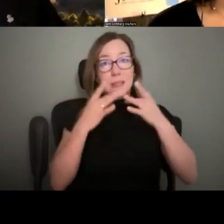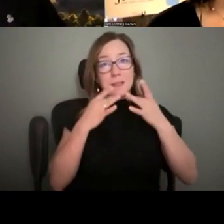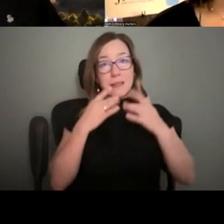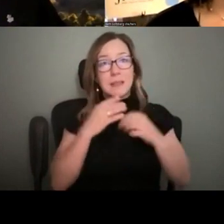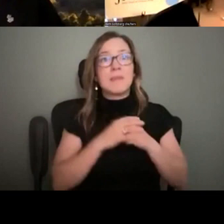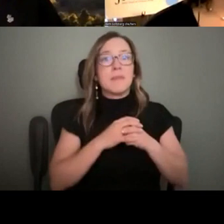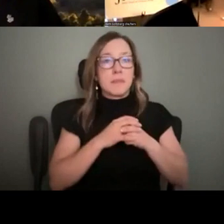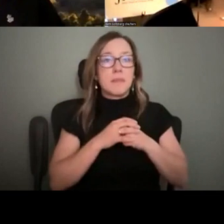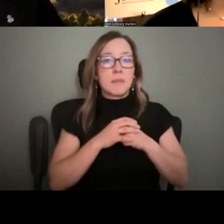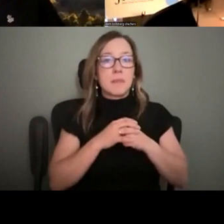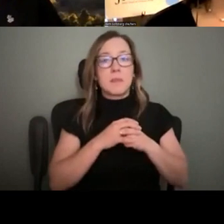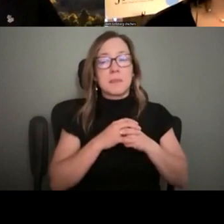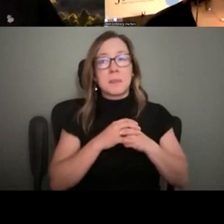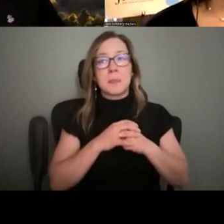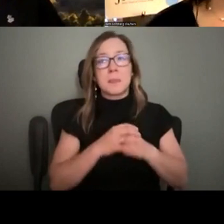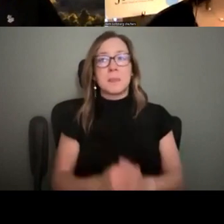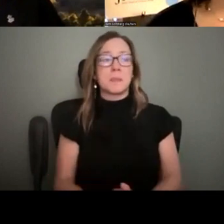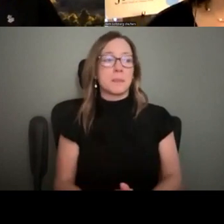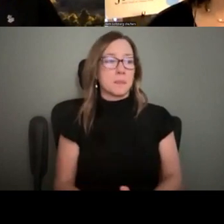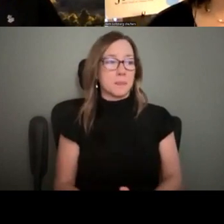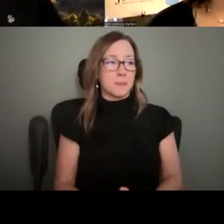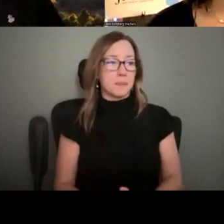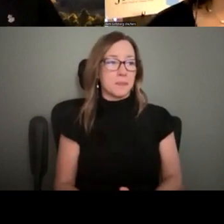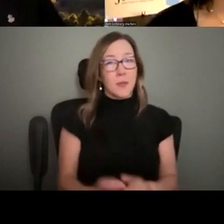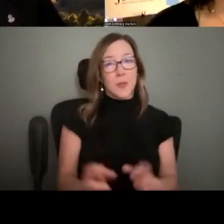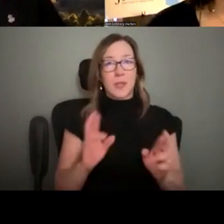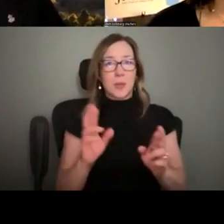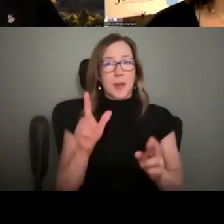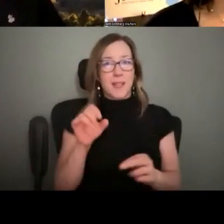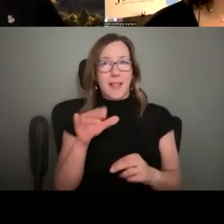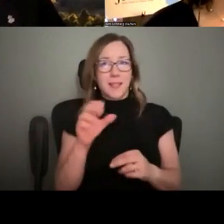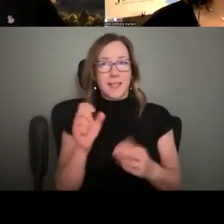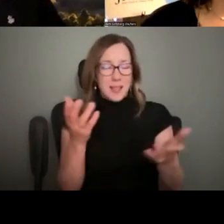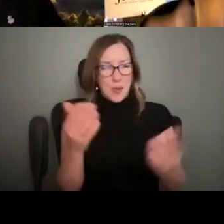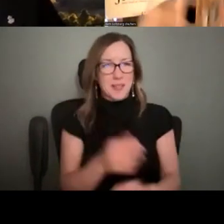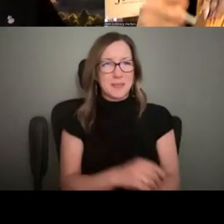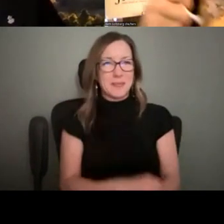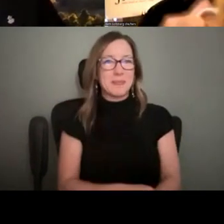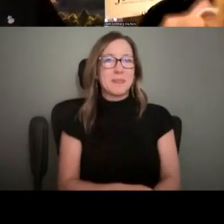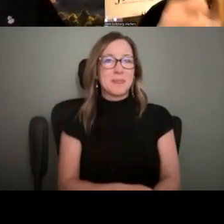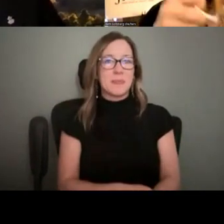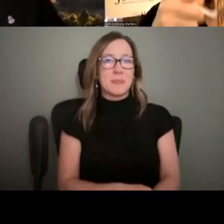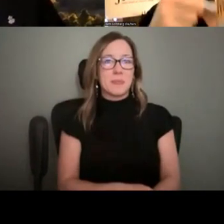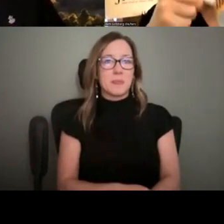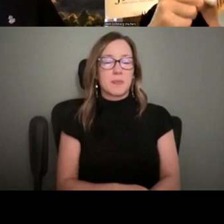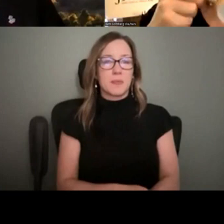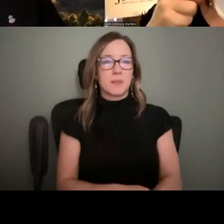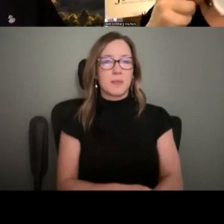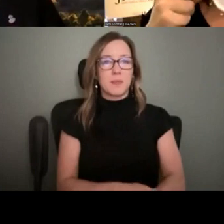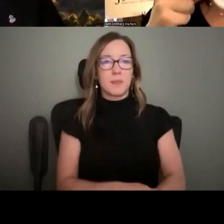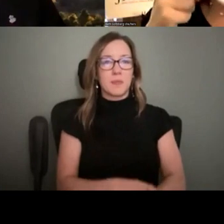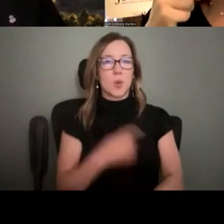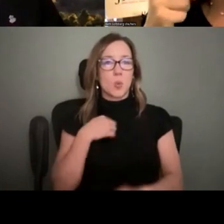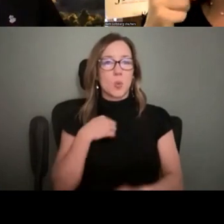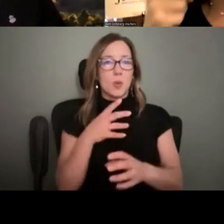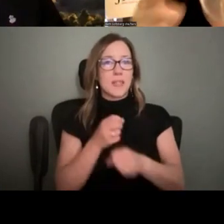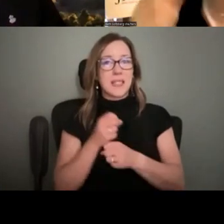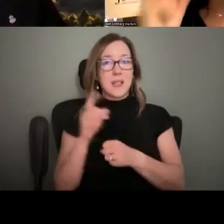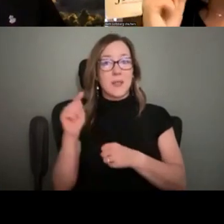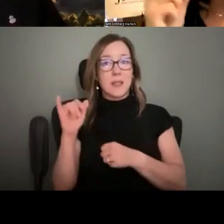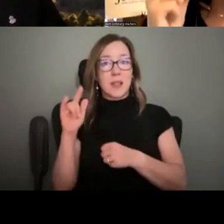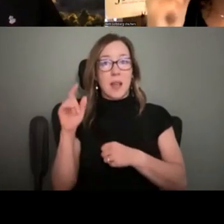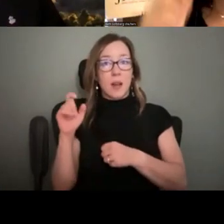Thanks. Looks like you're ready to go, Leslie, please share. Yes, okay. So we receive Title